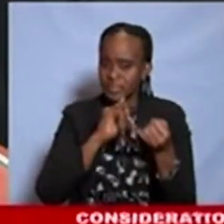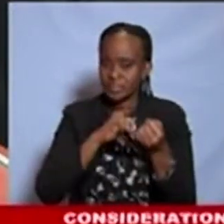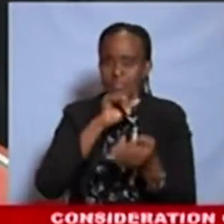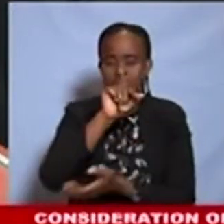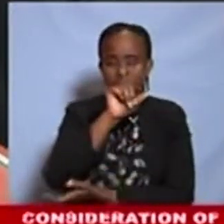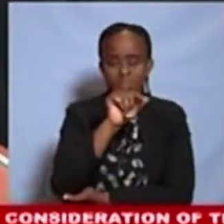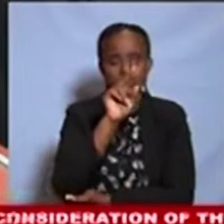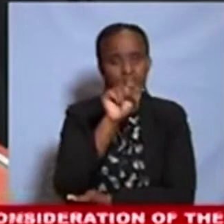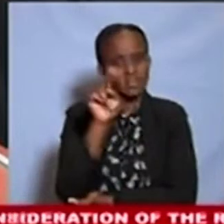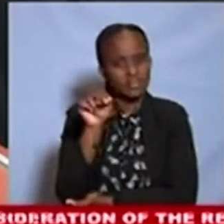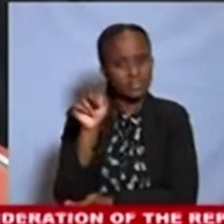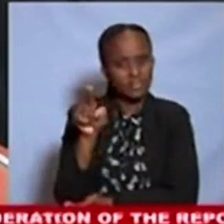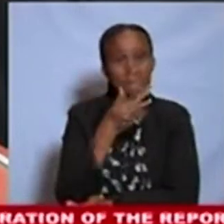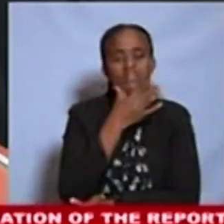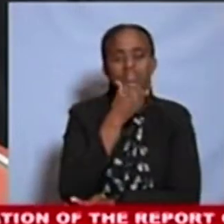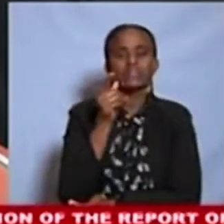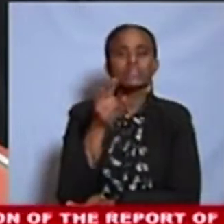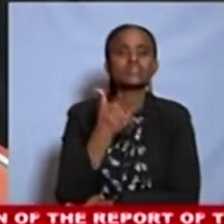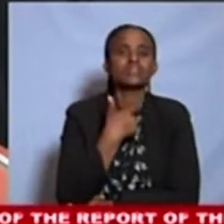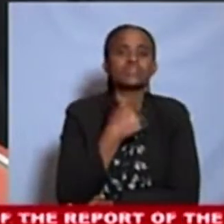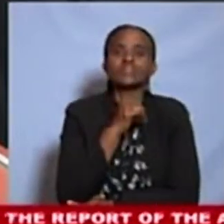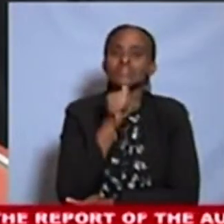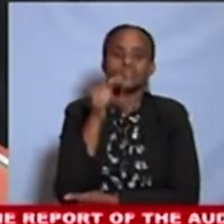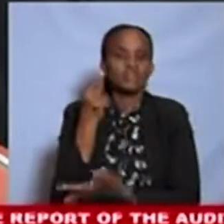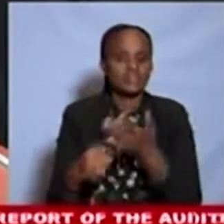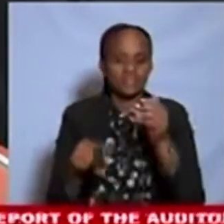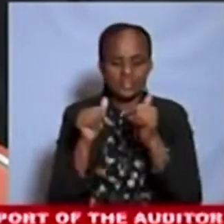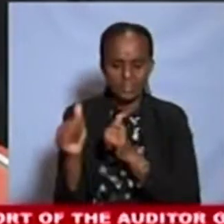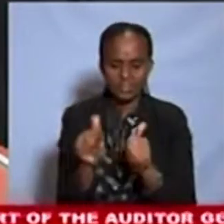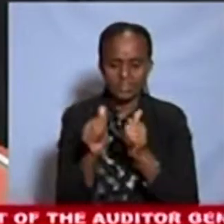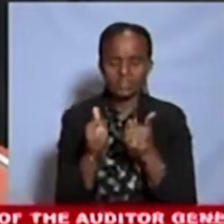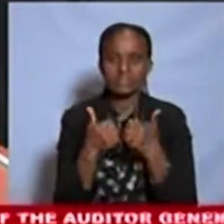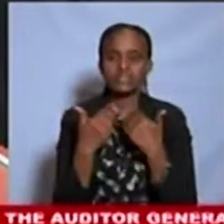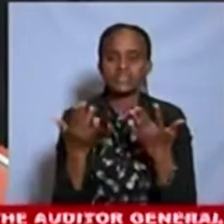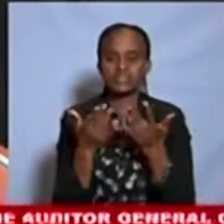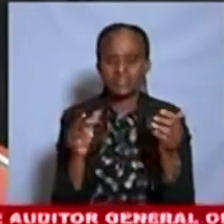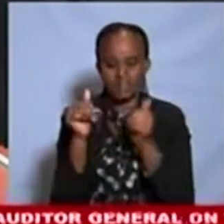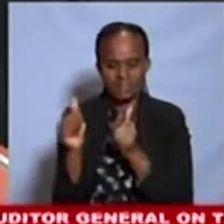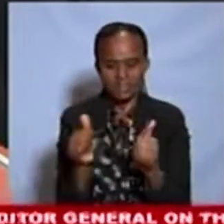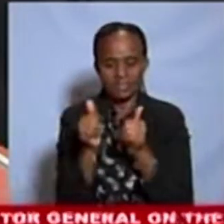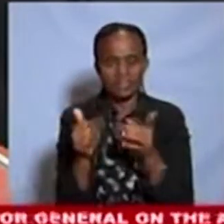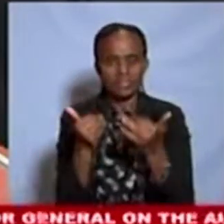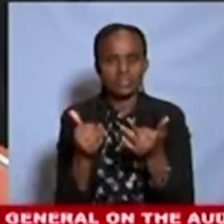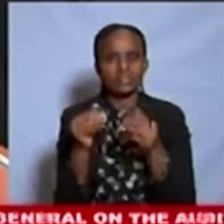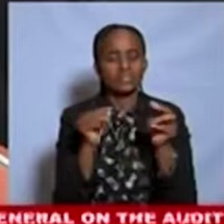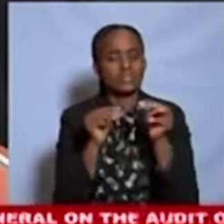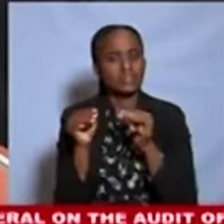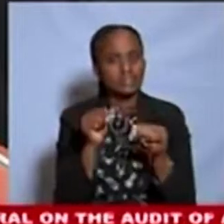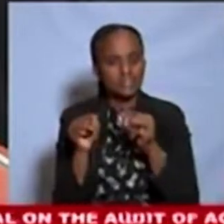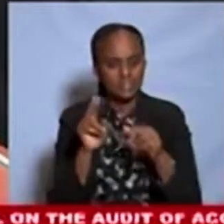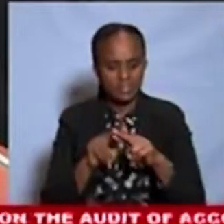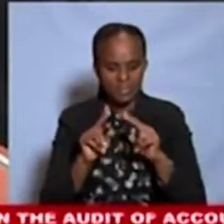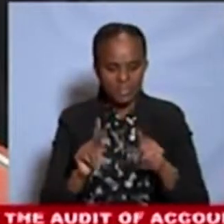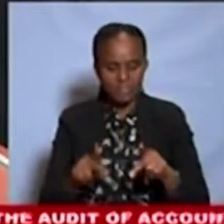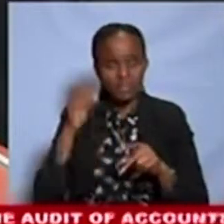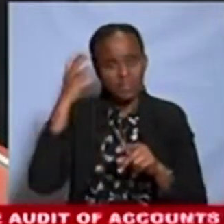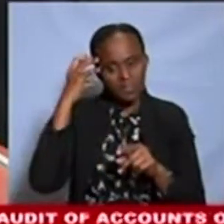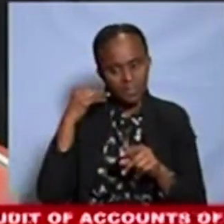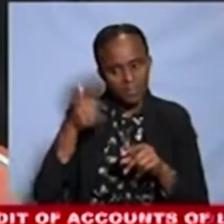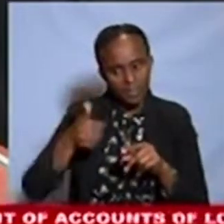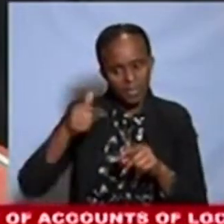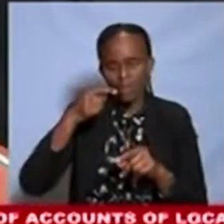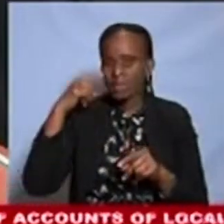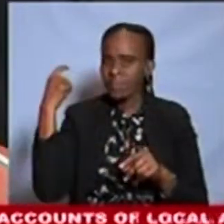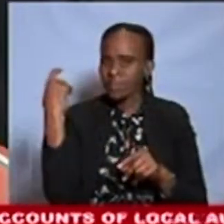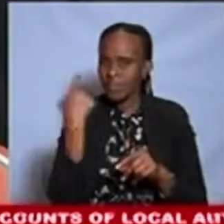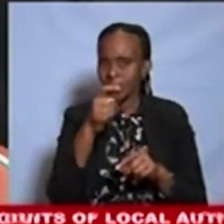2022, the Commission had not taken any action. Action taken by Management, Chair. The officer was charged